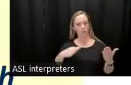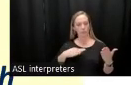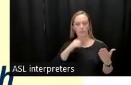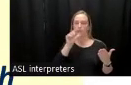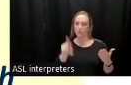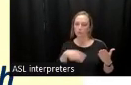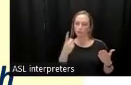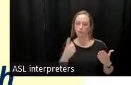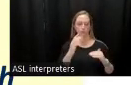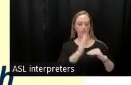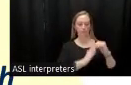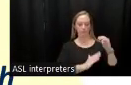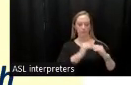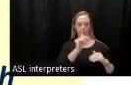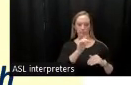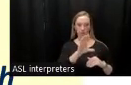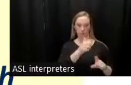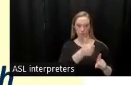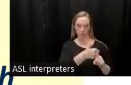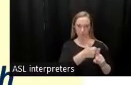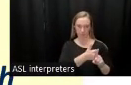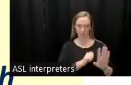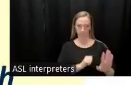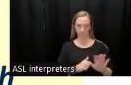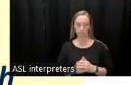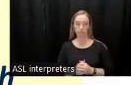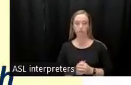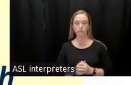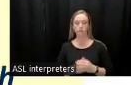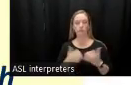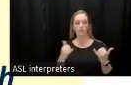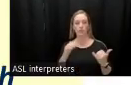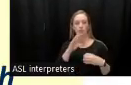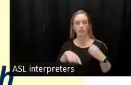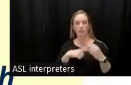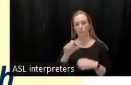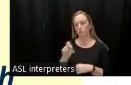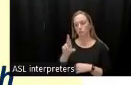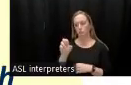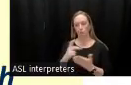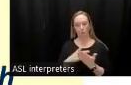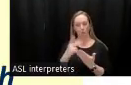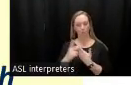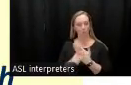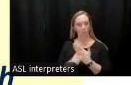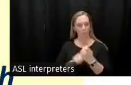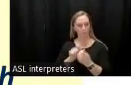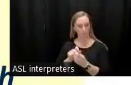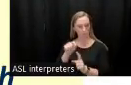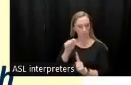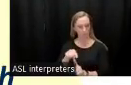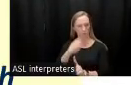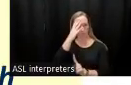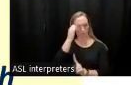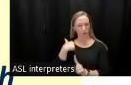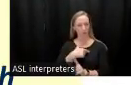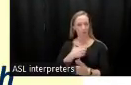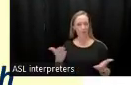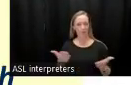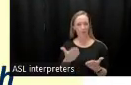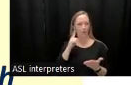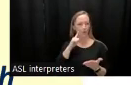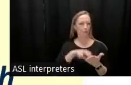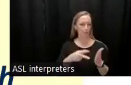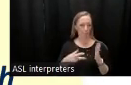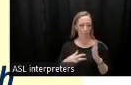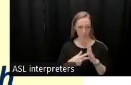document. And let's talk about the SURE program specifically, why we're here, what the purpose of it is, and